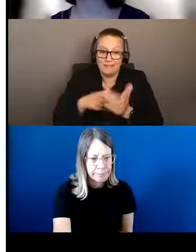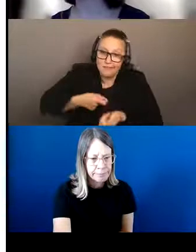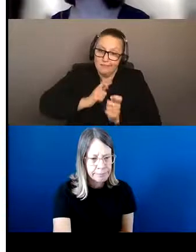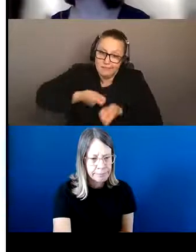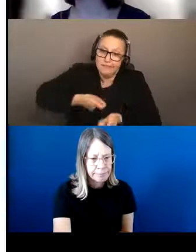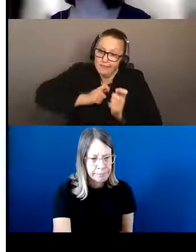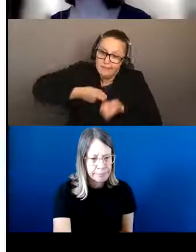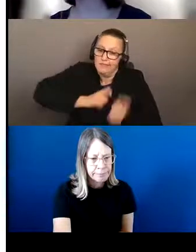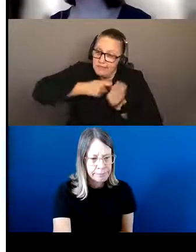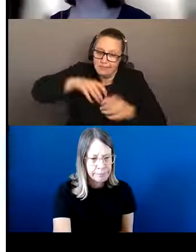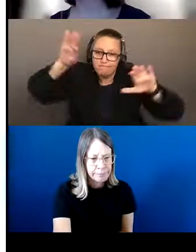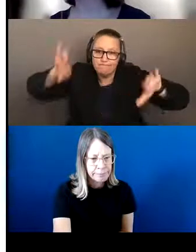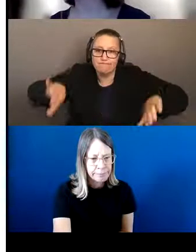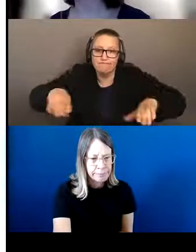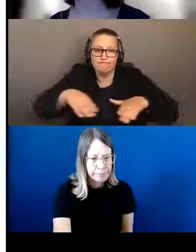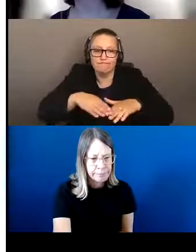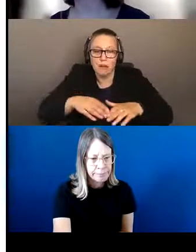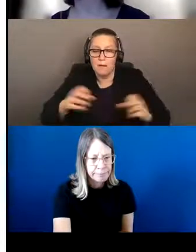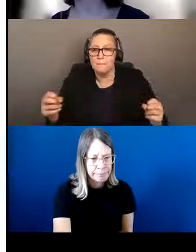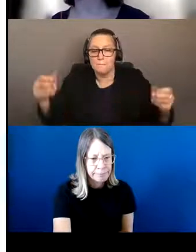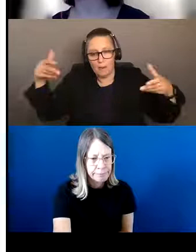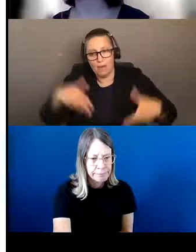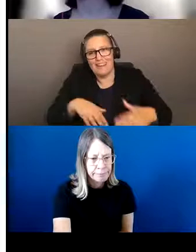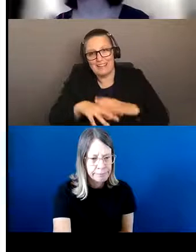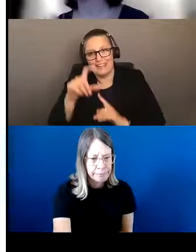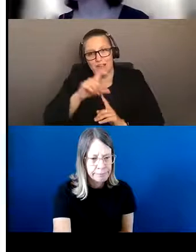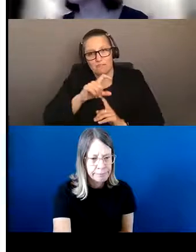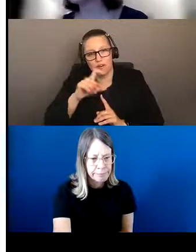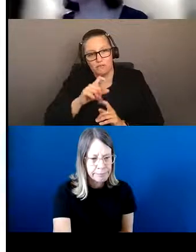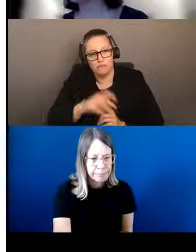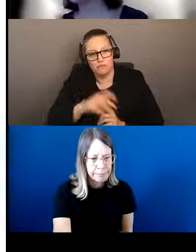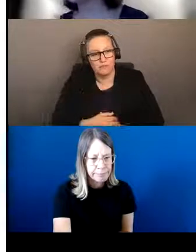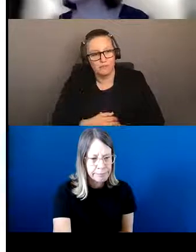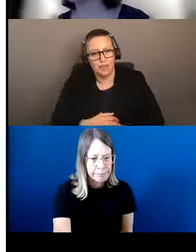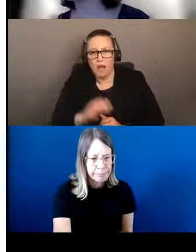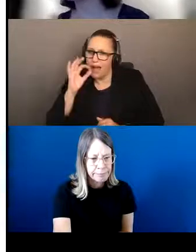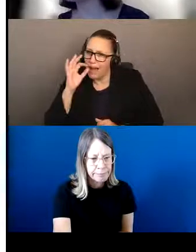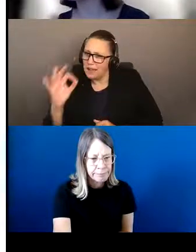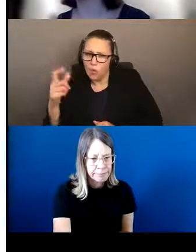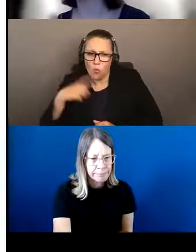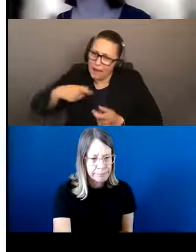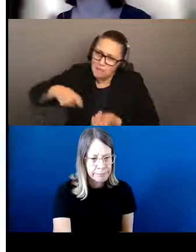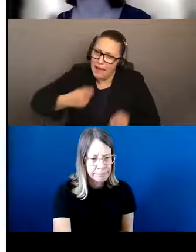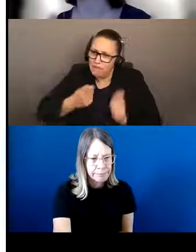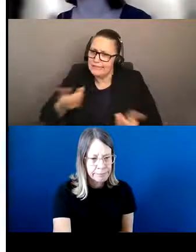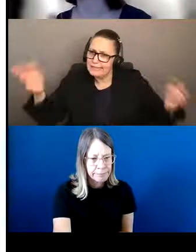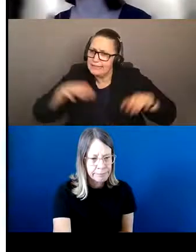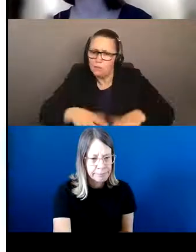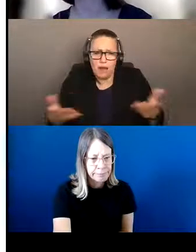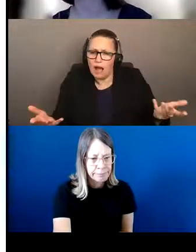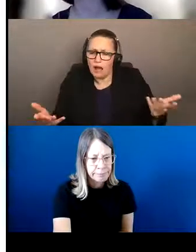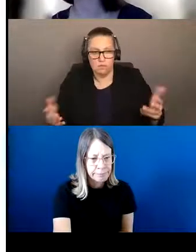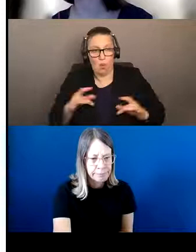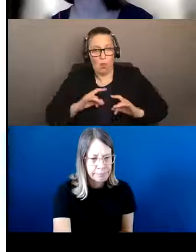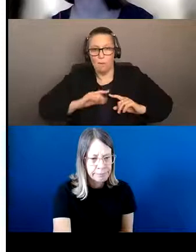Canberra. Apparently, Bert told the people when asked that if he shared why he had buried the artwork, the whole point would be lost, stating